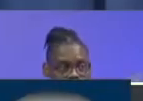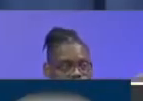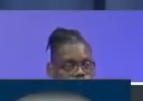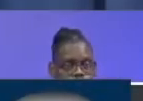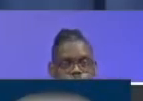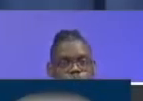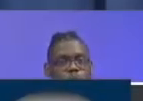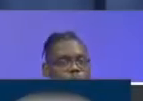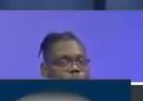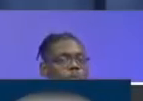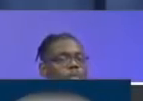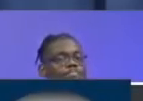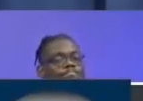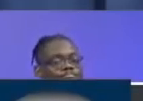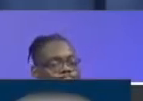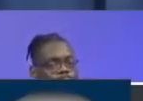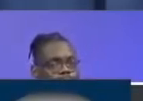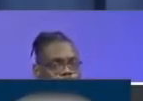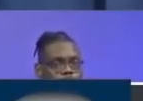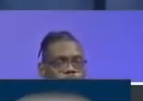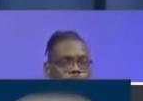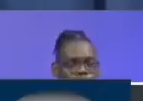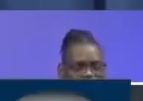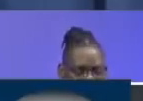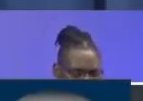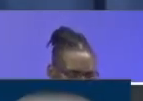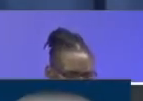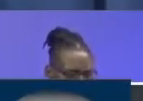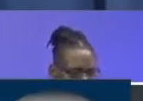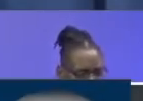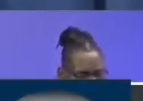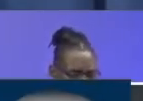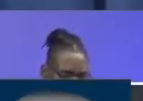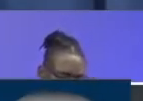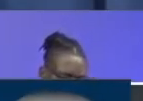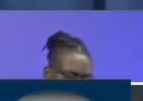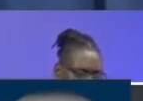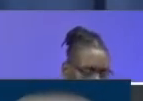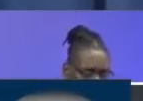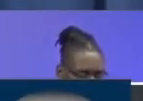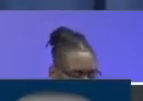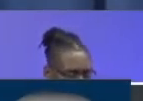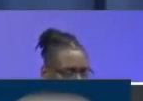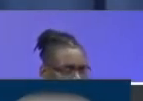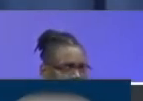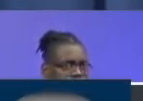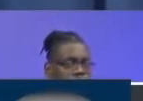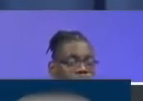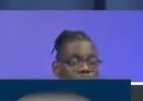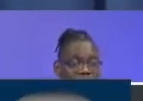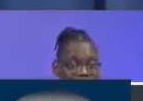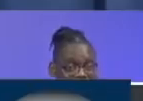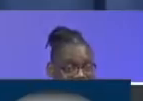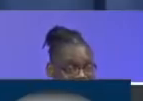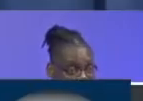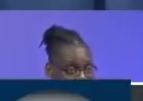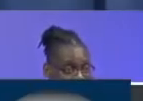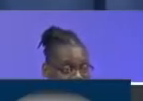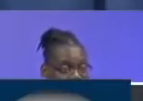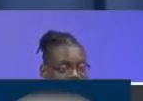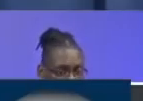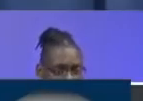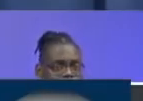retested. Out of that batch of 16 that were quarantined and retested, we